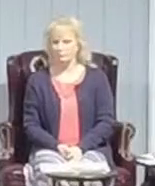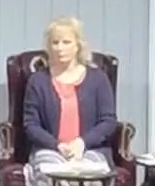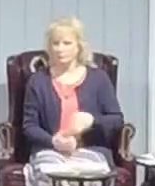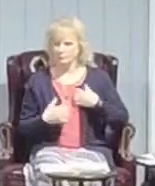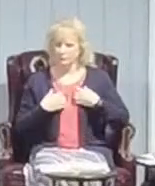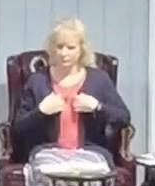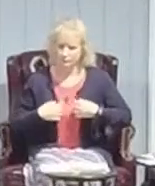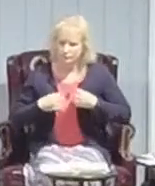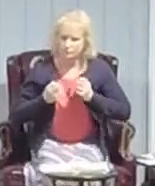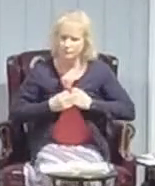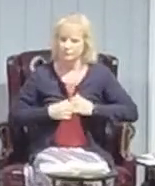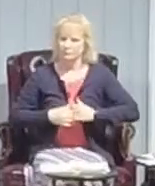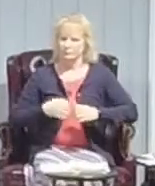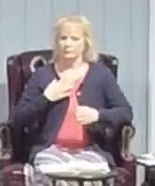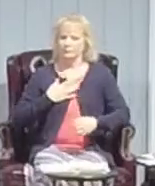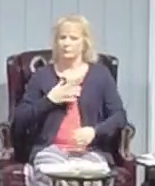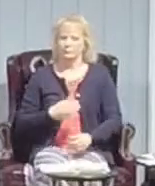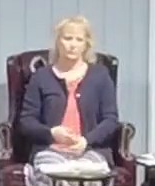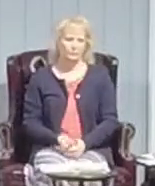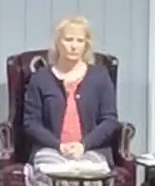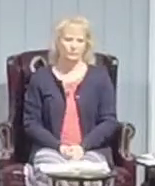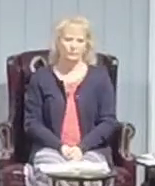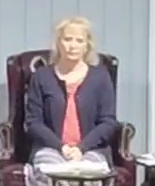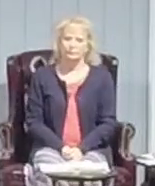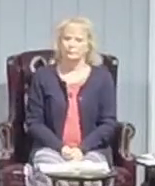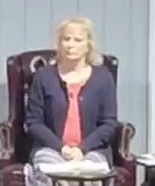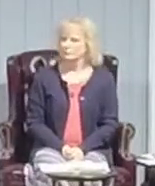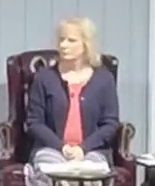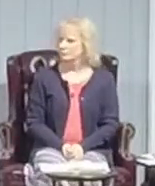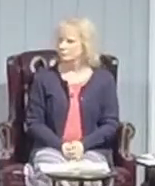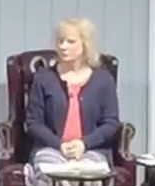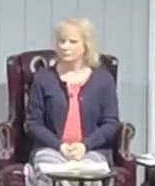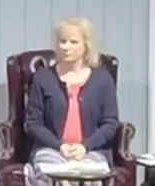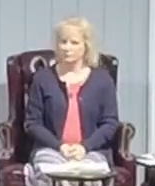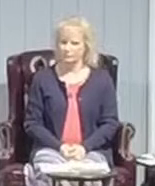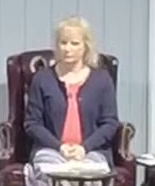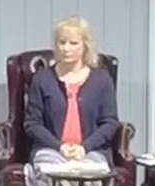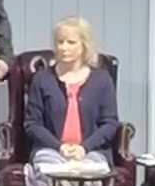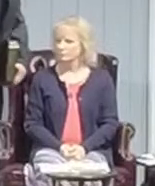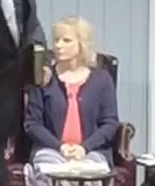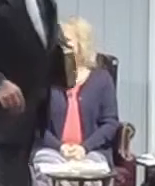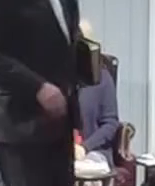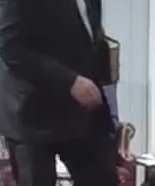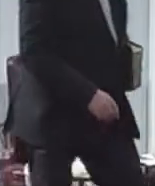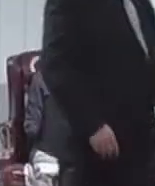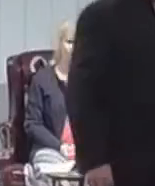I'll ask Pastor Stevens to come and bring us the message for the evening. Amen. God bless you, brother.